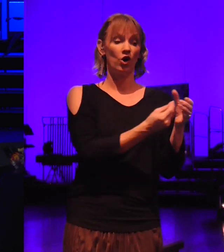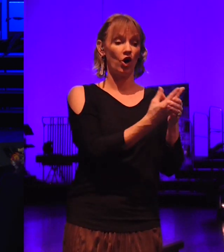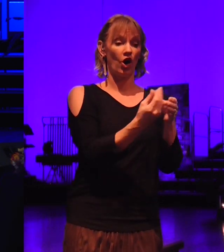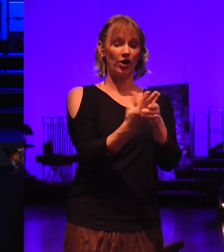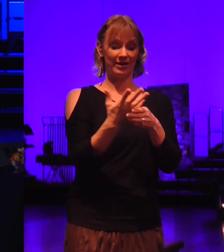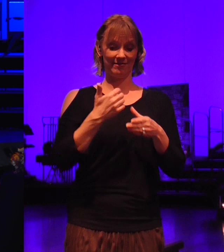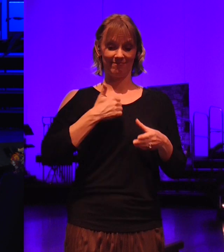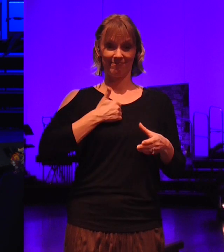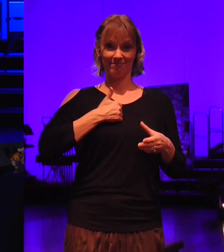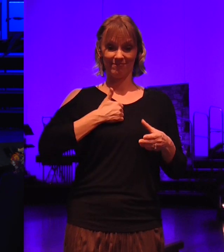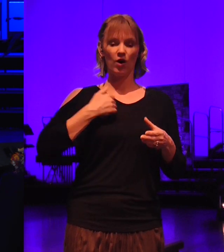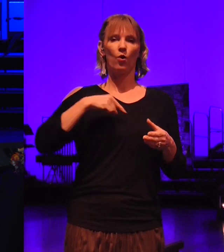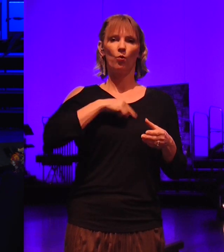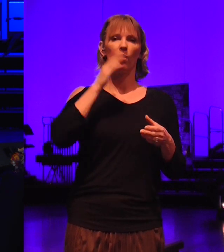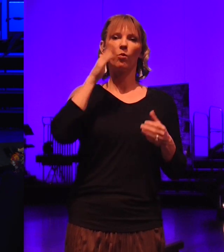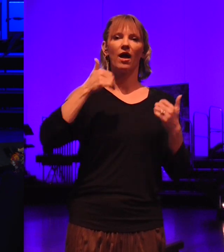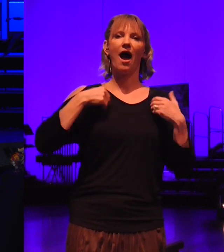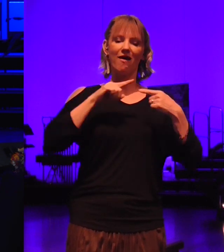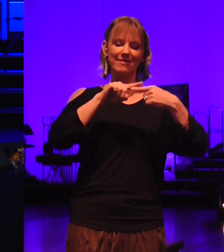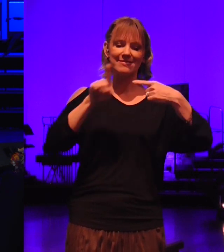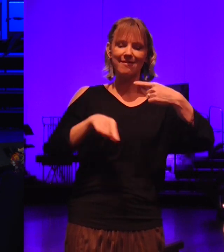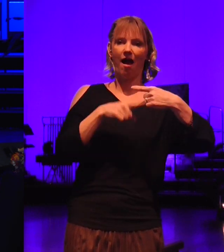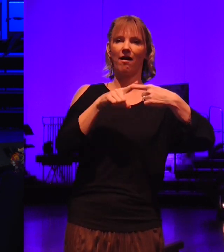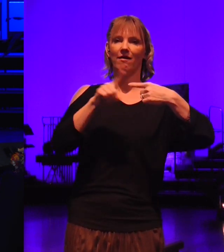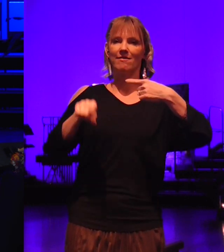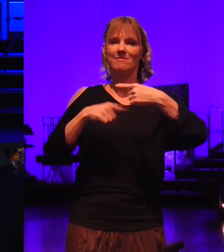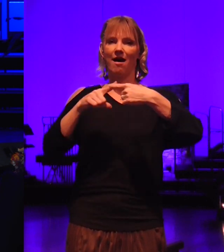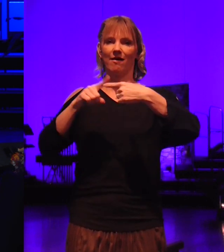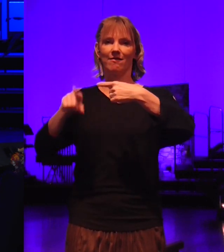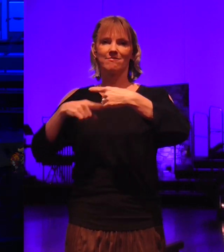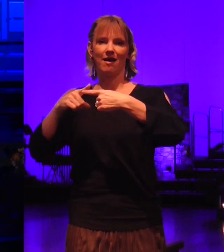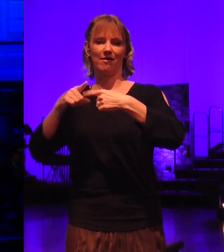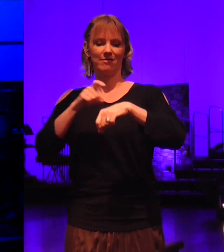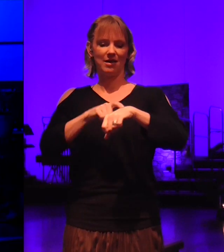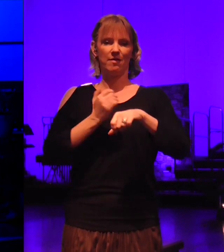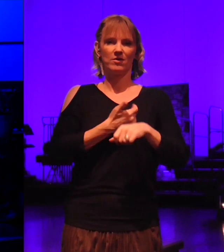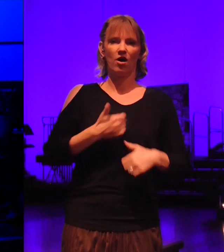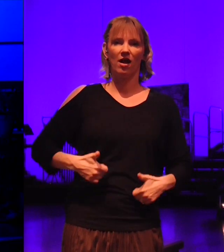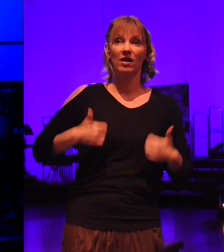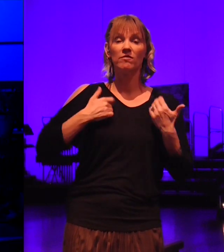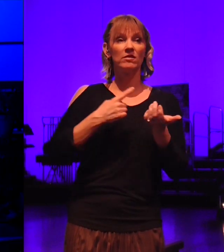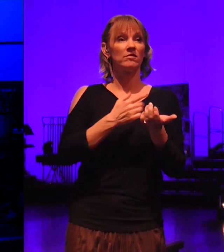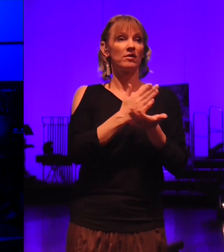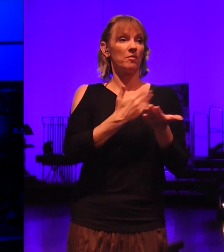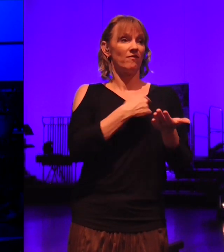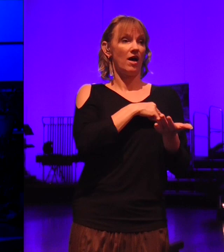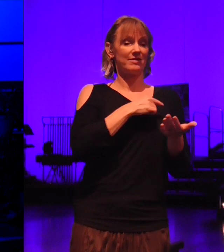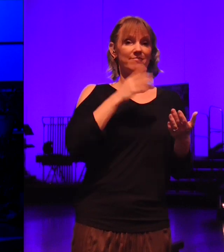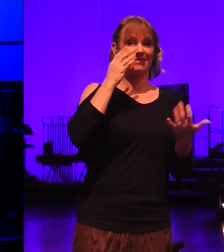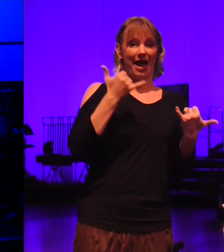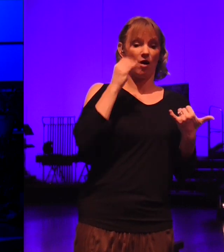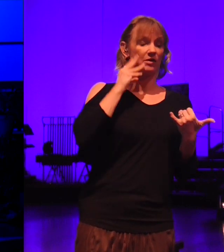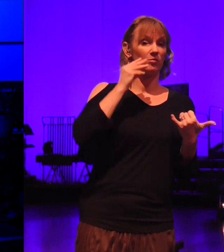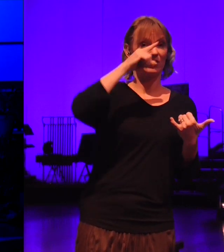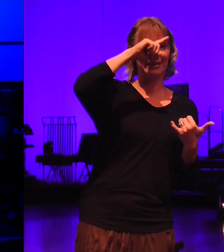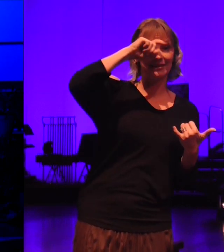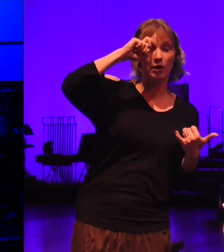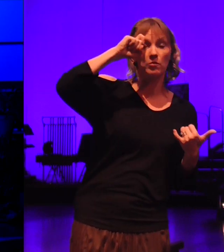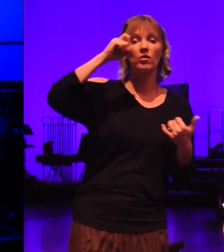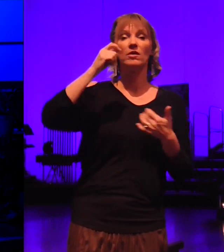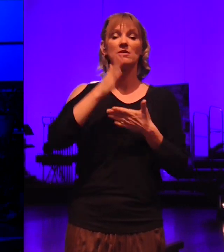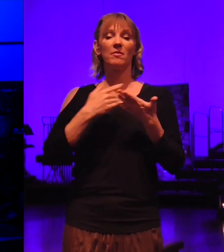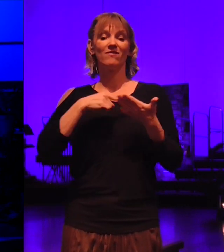move through cycles and seasons of our lives. Some of us are in summer. Some of us are in